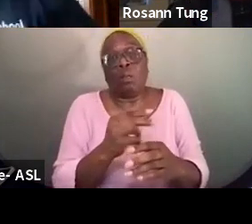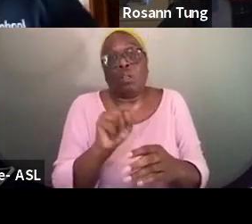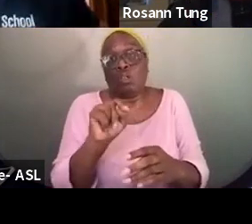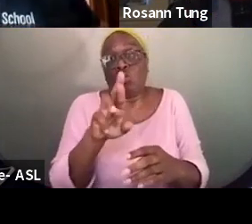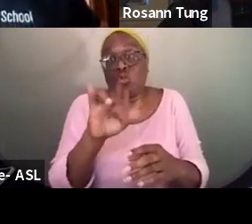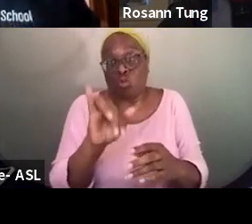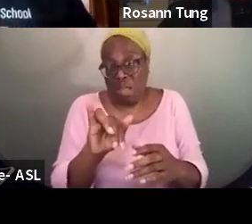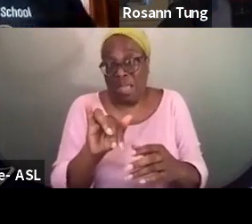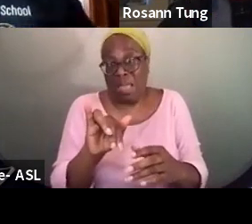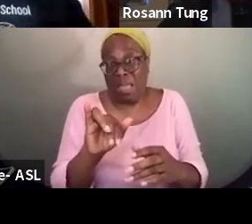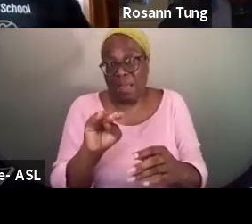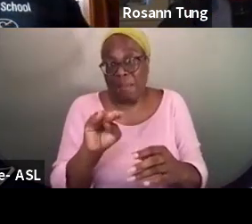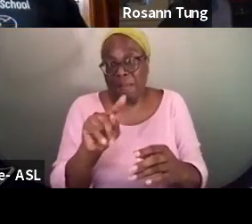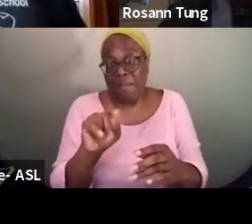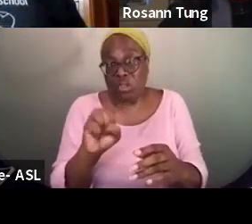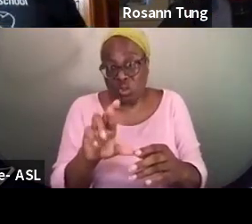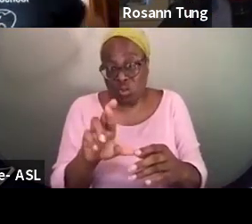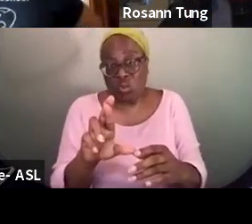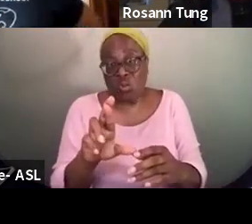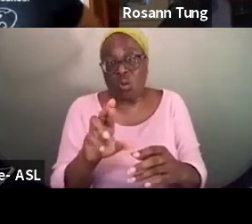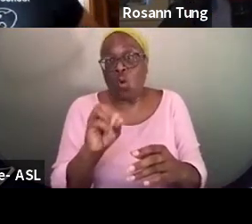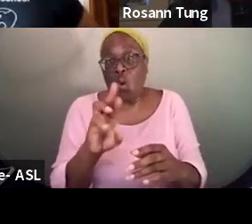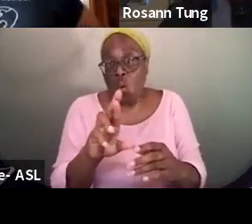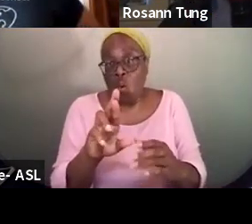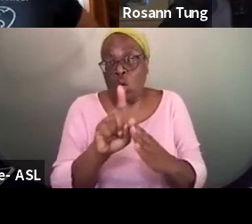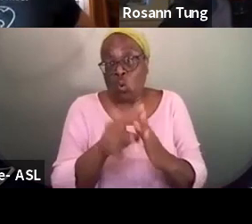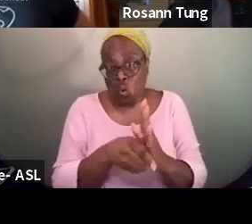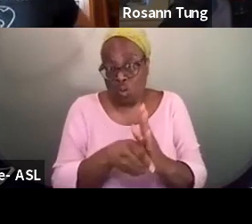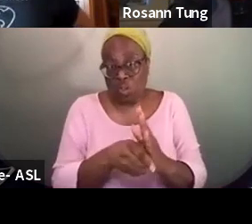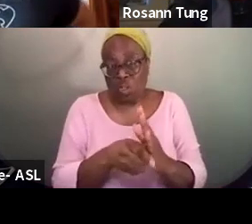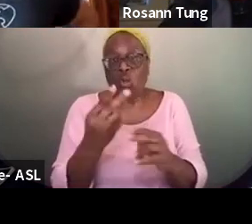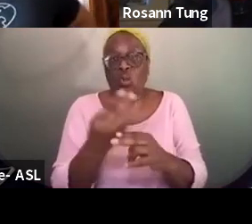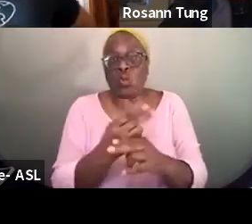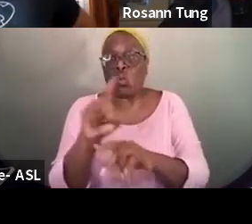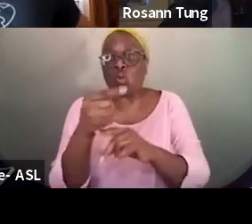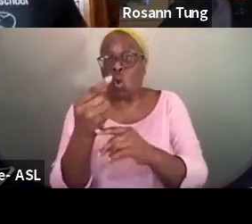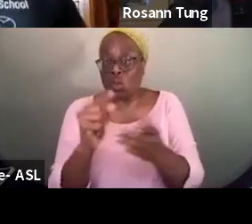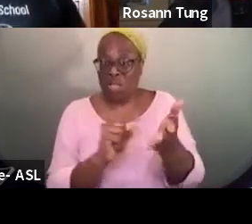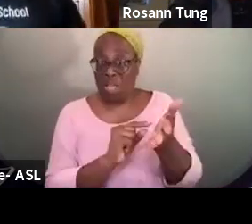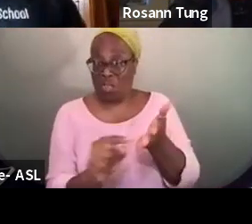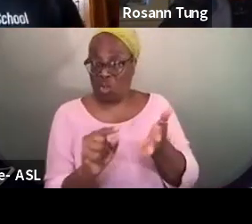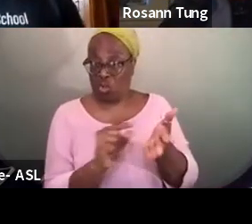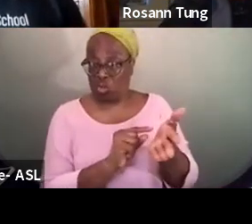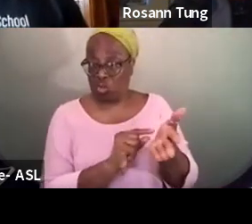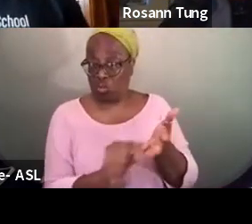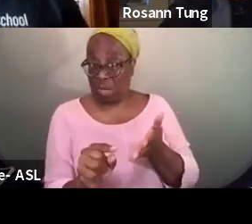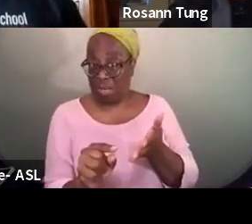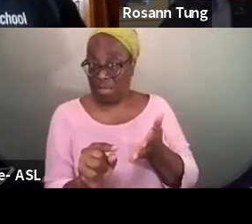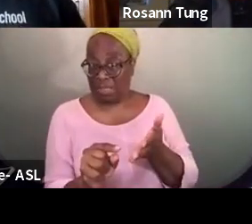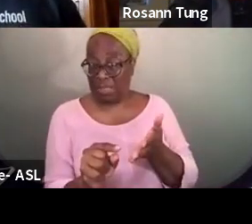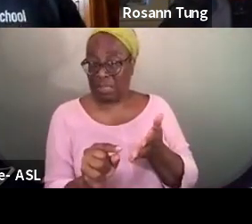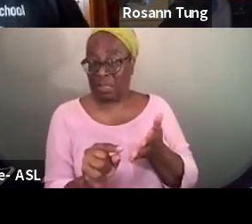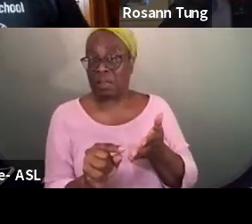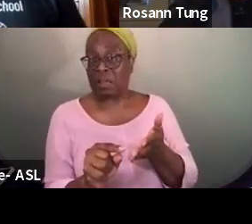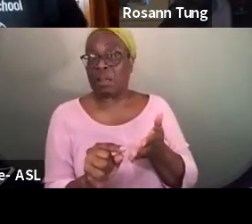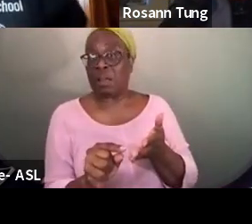forward, we would use only the grades acquired from September